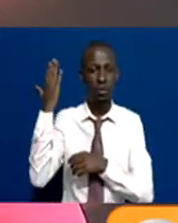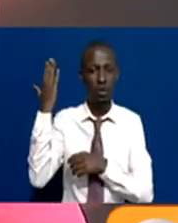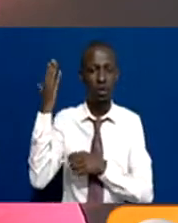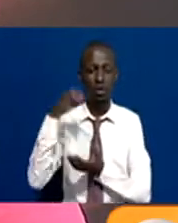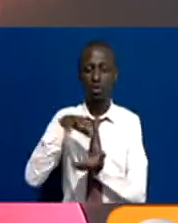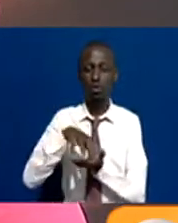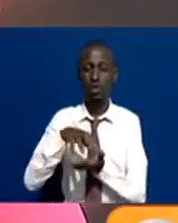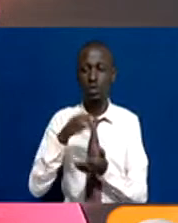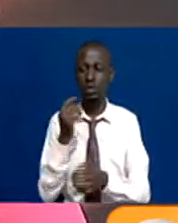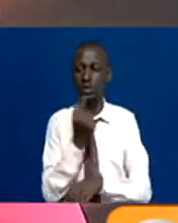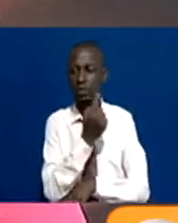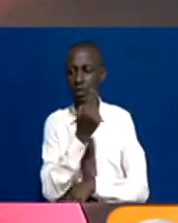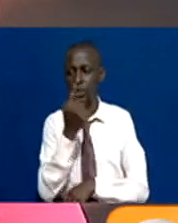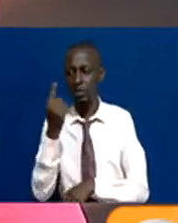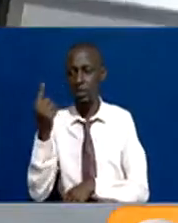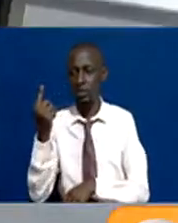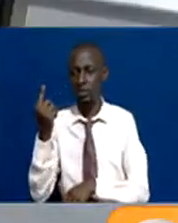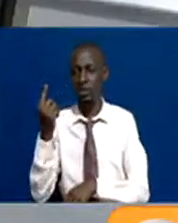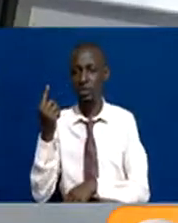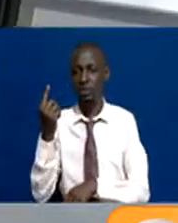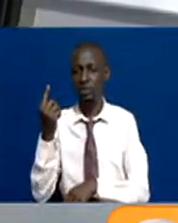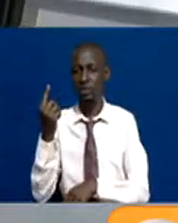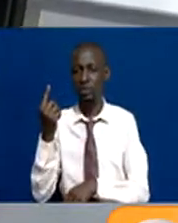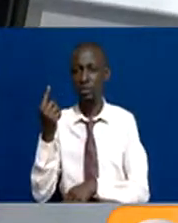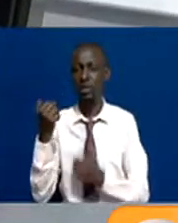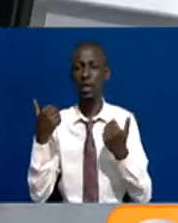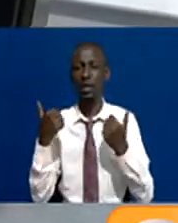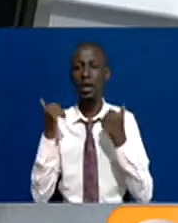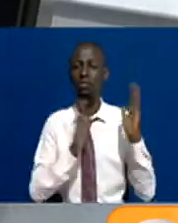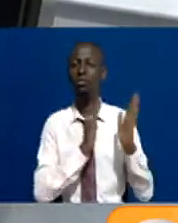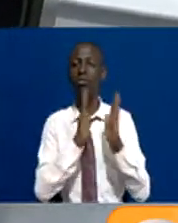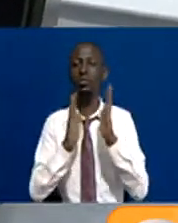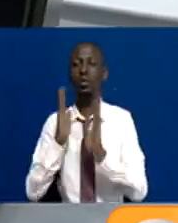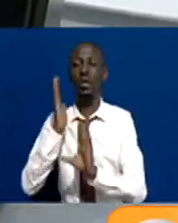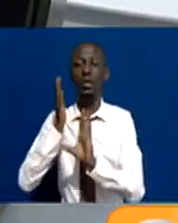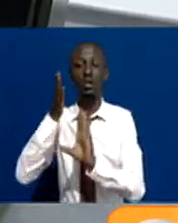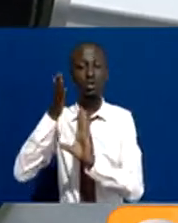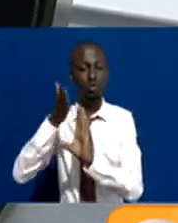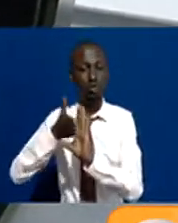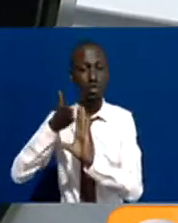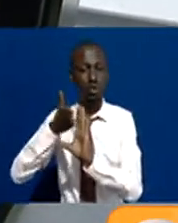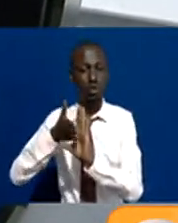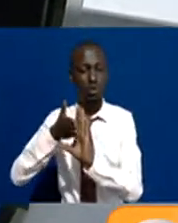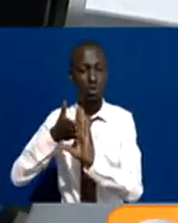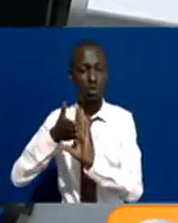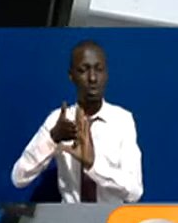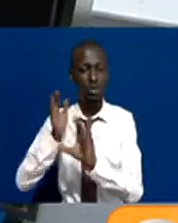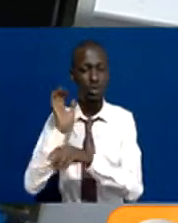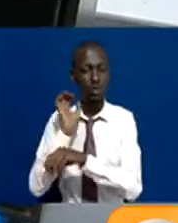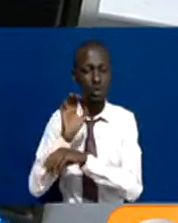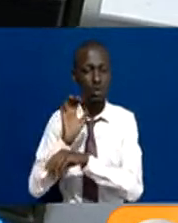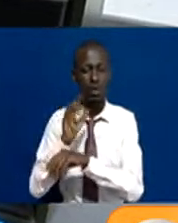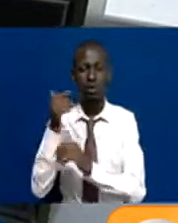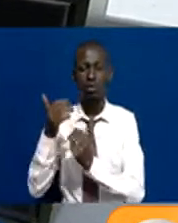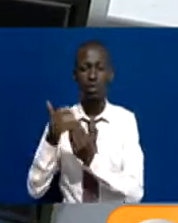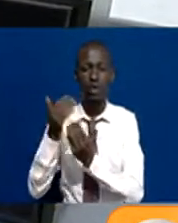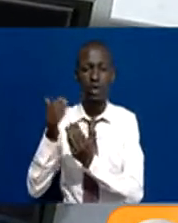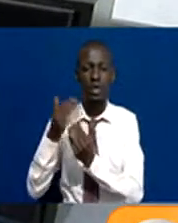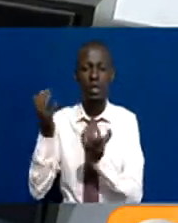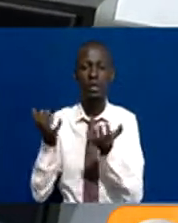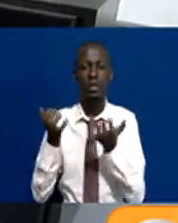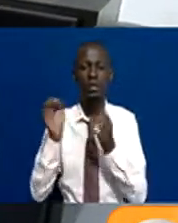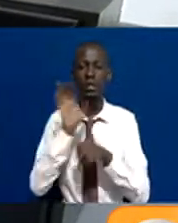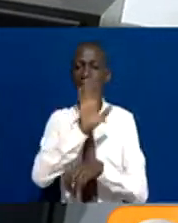case on its own merit, you come up with a psychosocial plan that is unique to the person taking care of their unique needs,